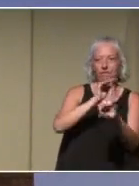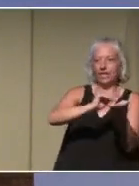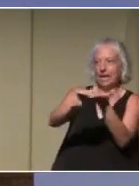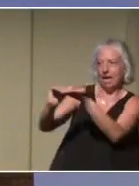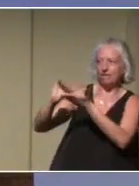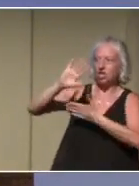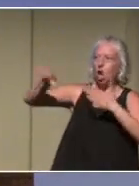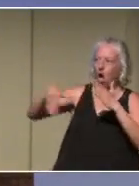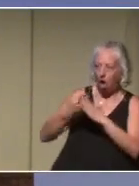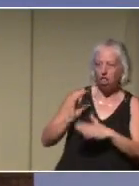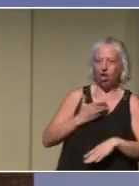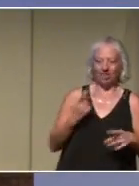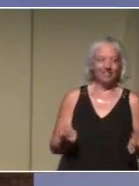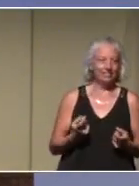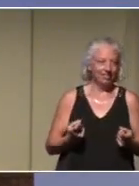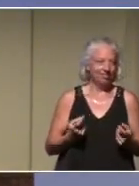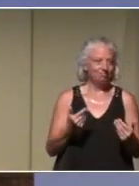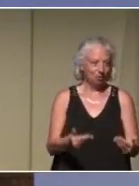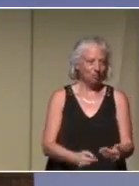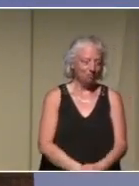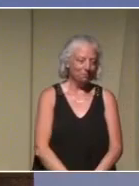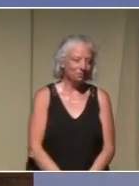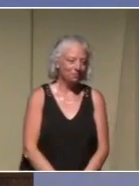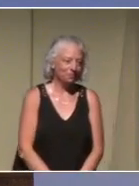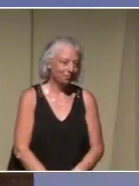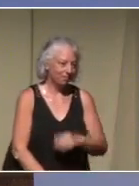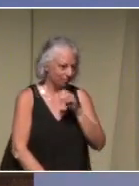all of our sins.